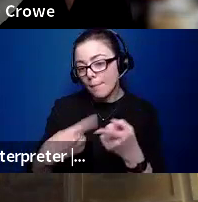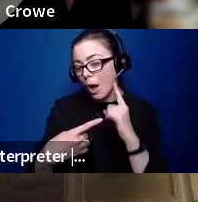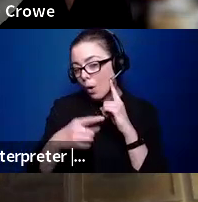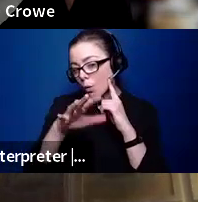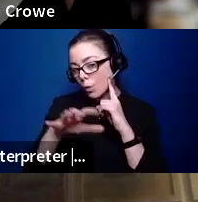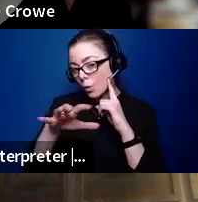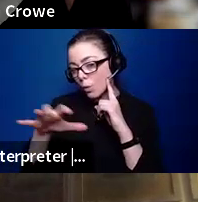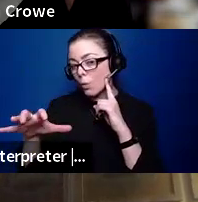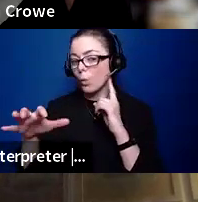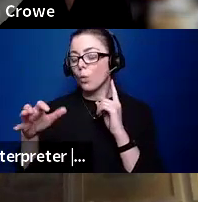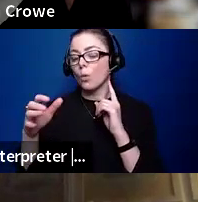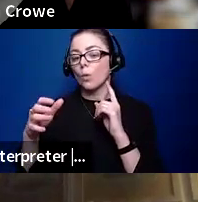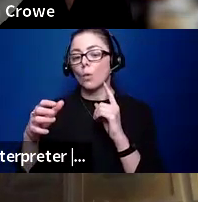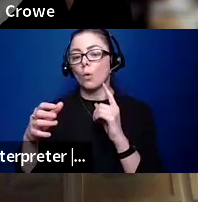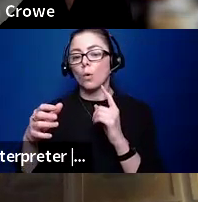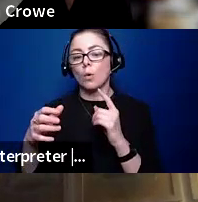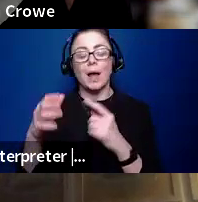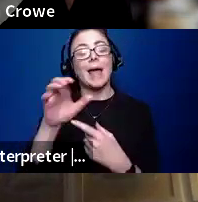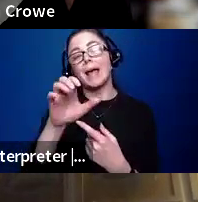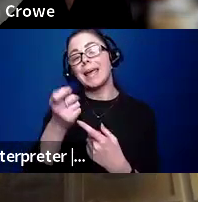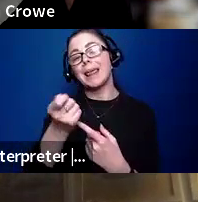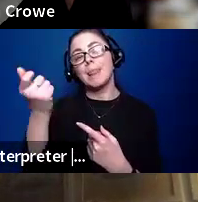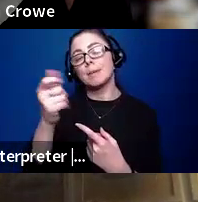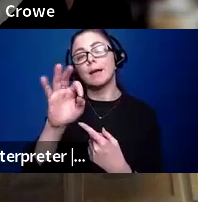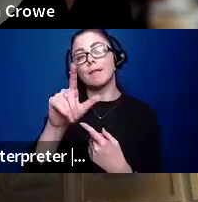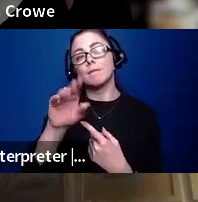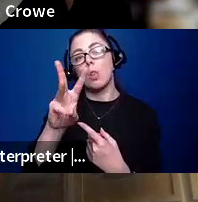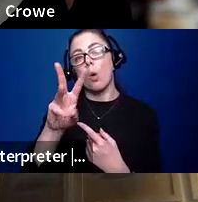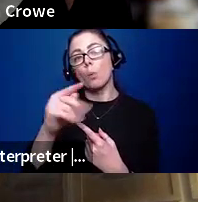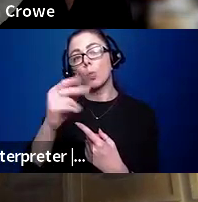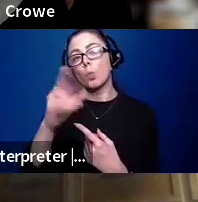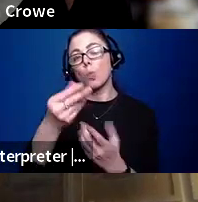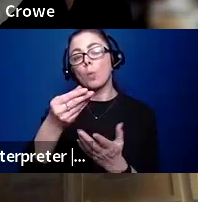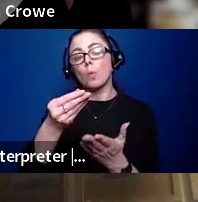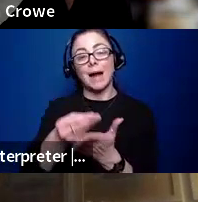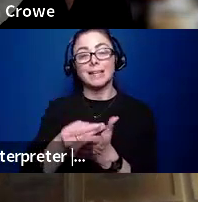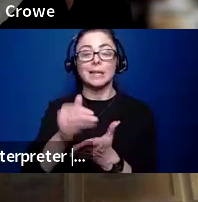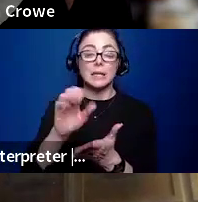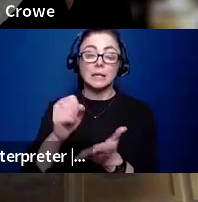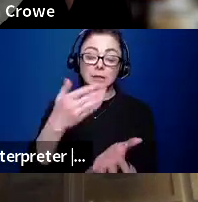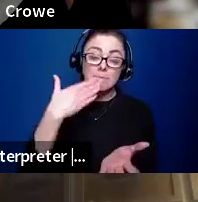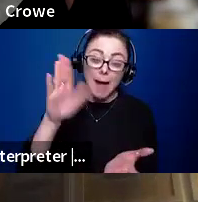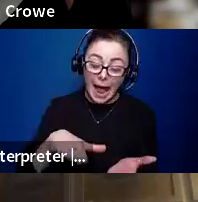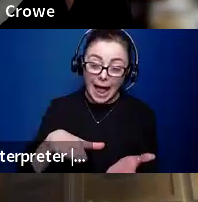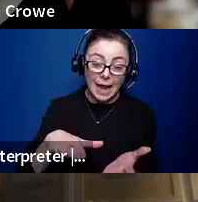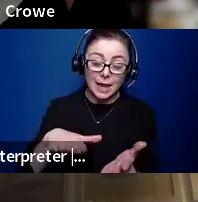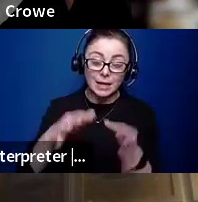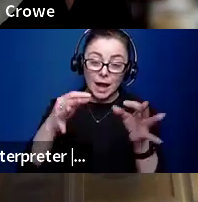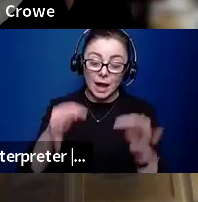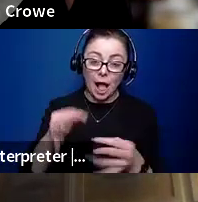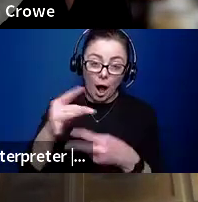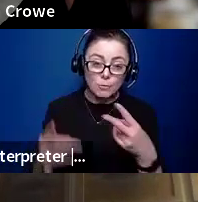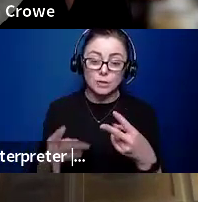why eliminating flow-through funding is a bad option, not just for some school districts and not just for some kids, but for